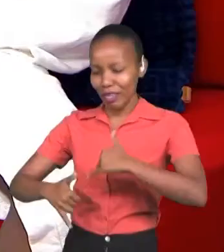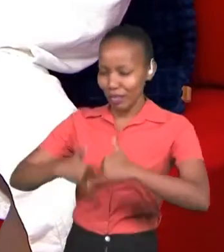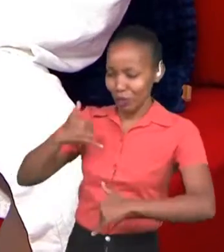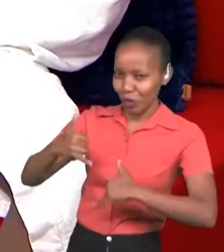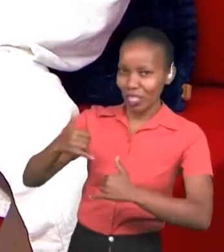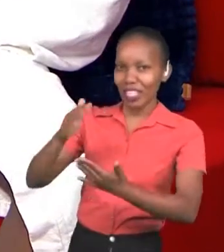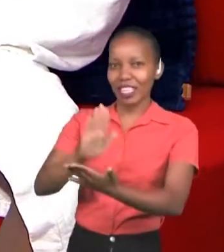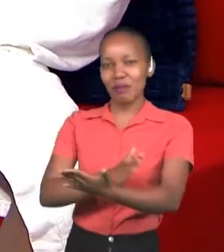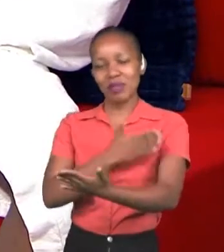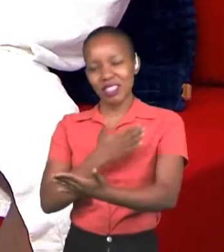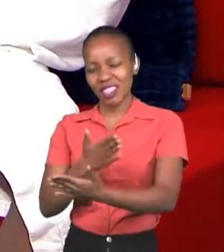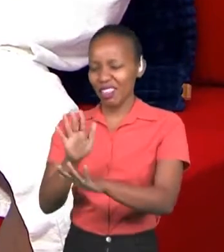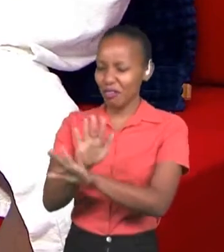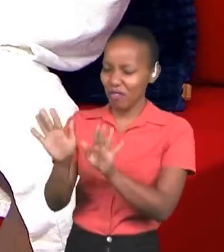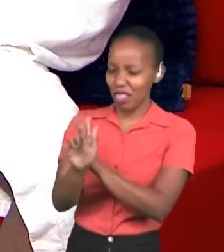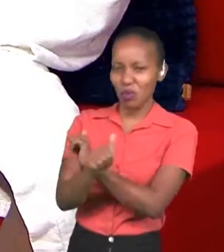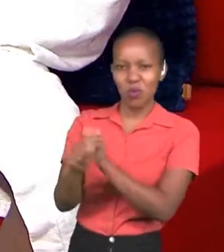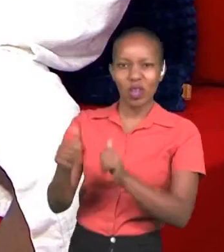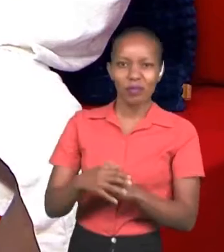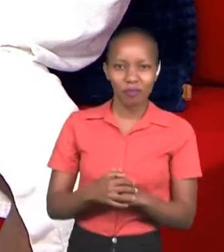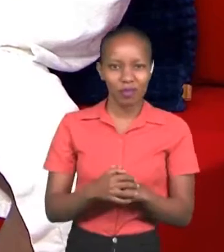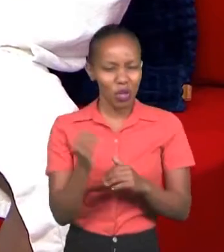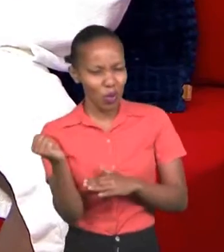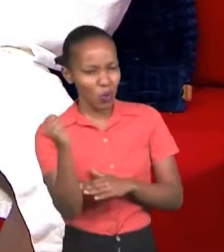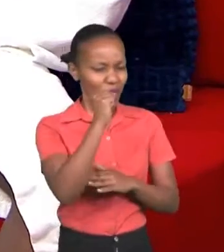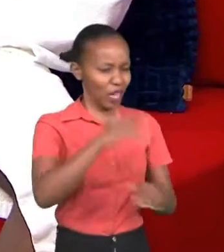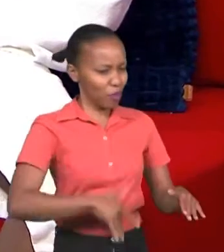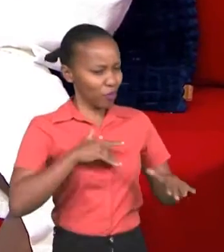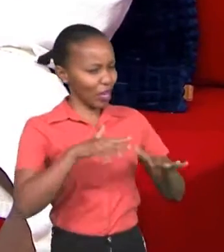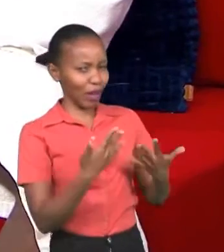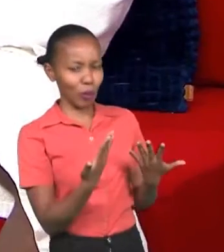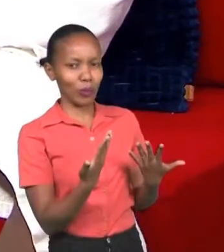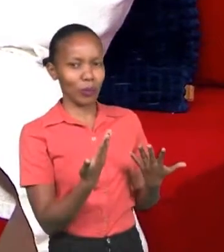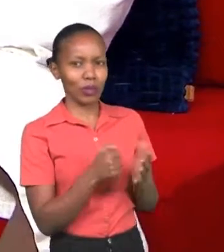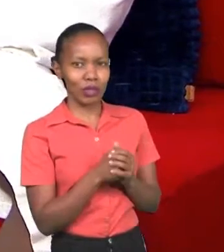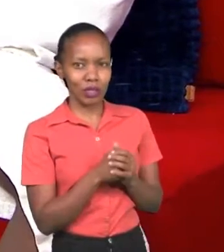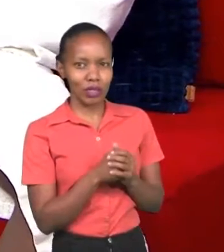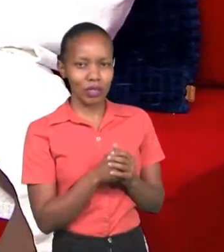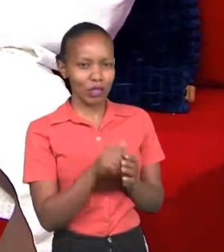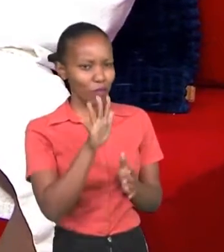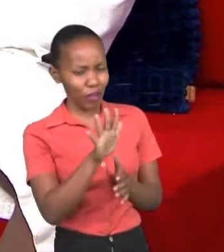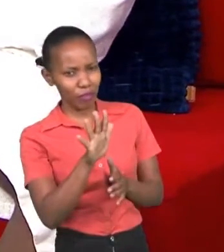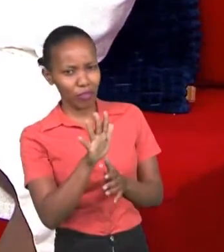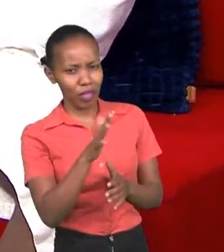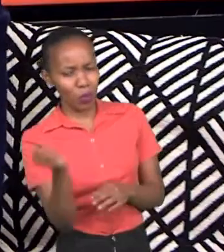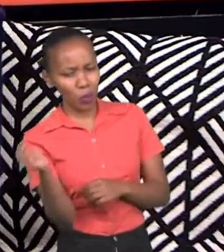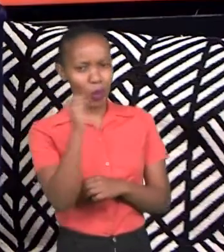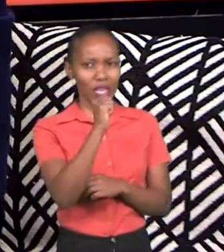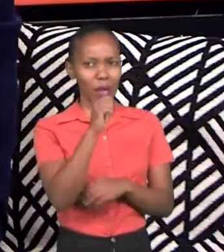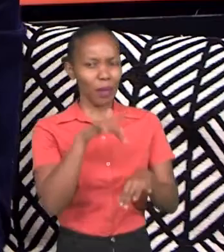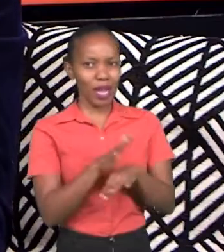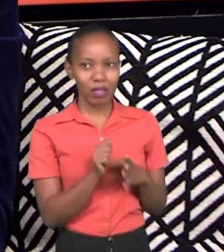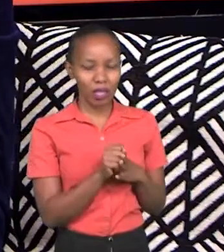sound system, aroma, everything. How is it waking up this time? Yeah. I was like, wow, 5 a.m., man. Because you guys are sure you're used